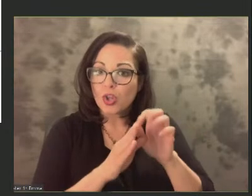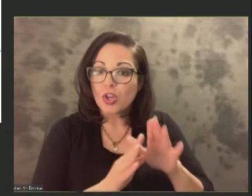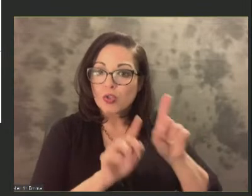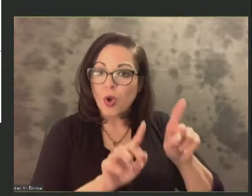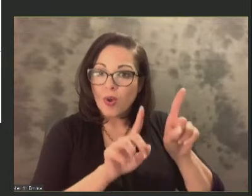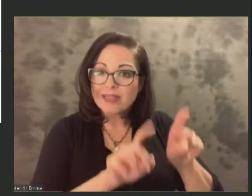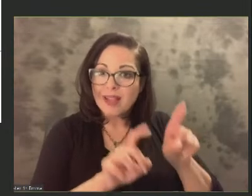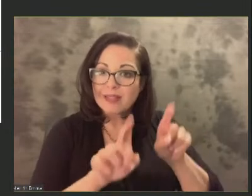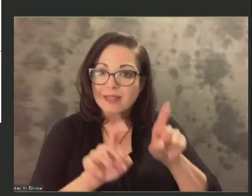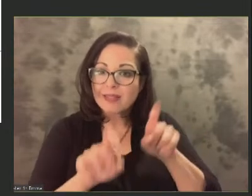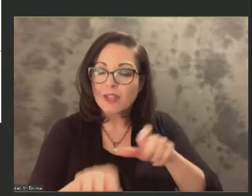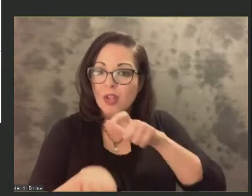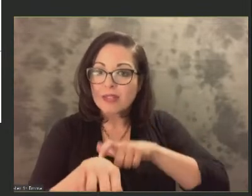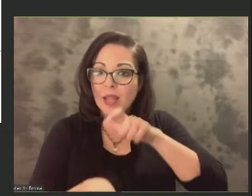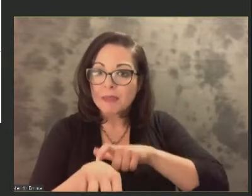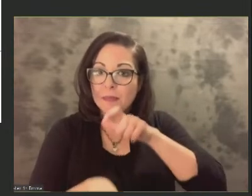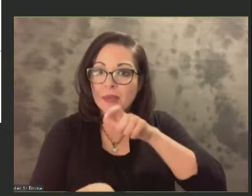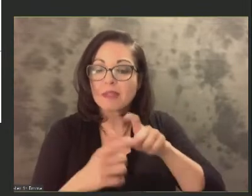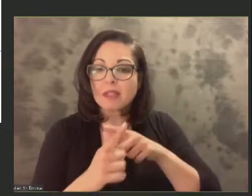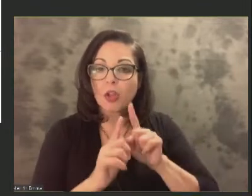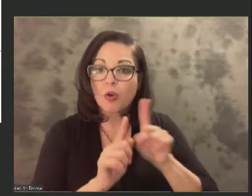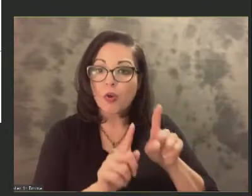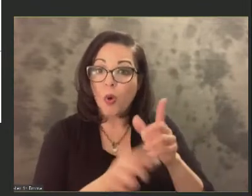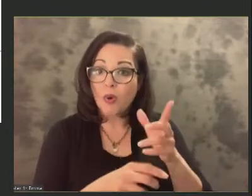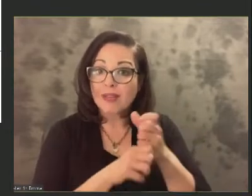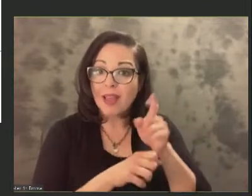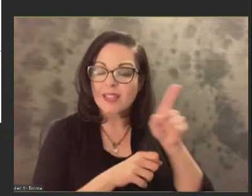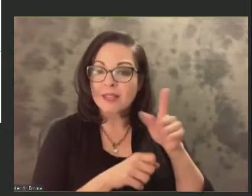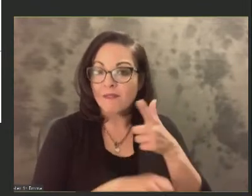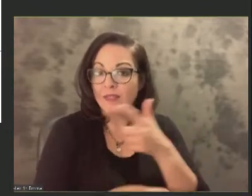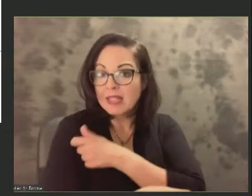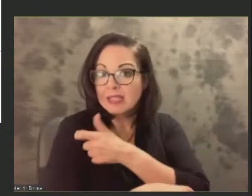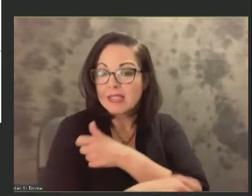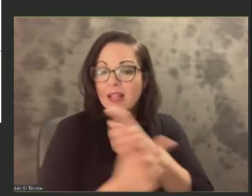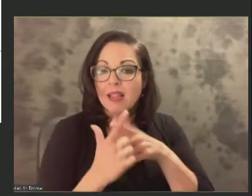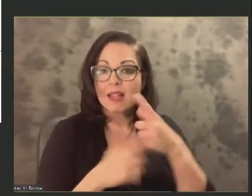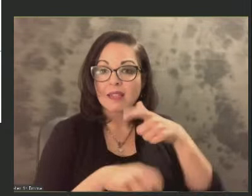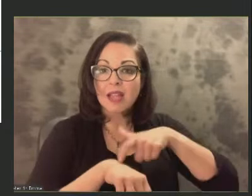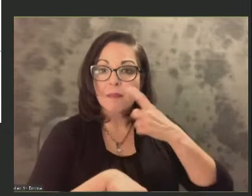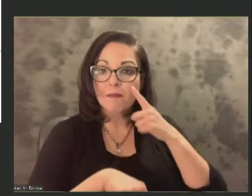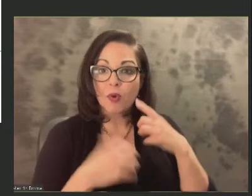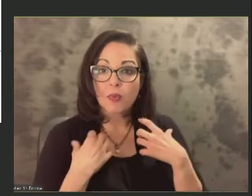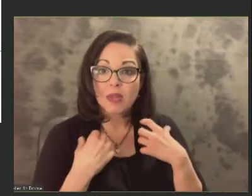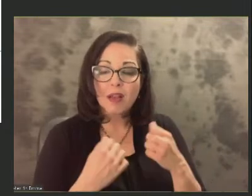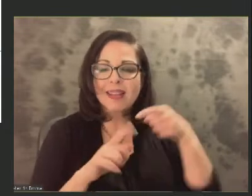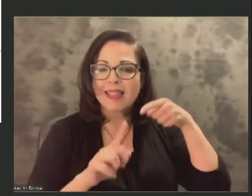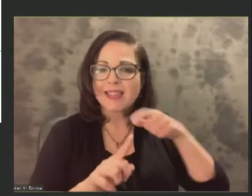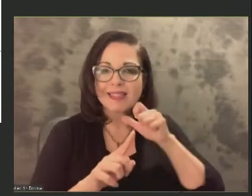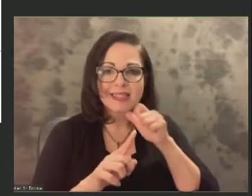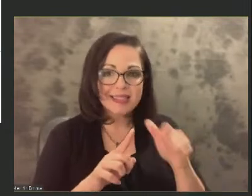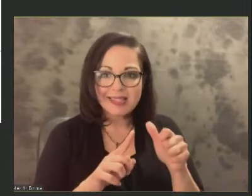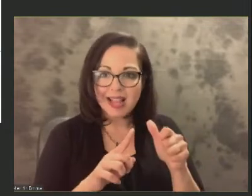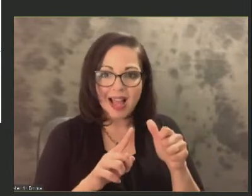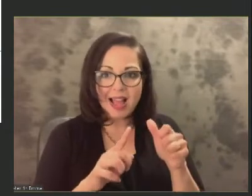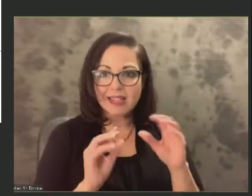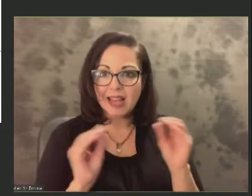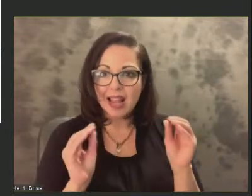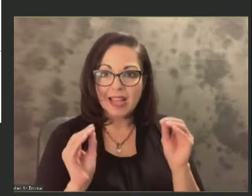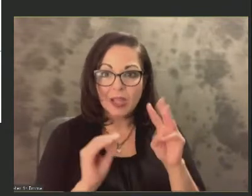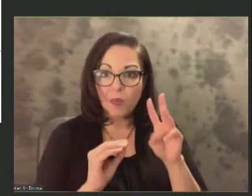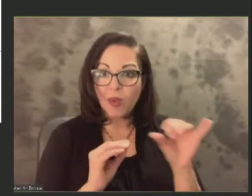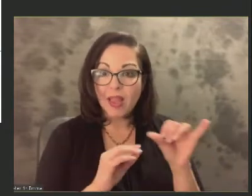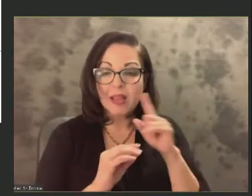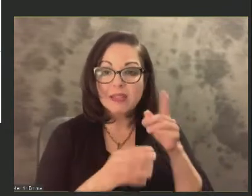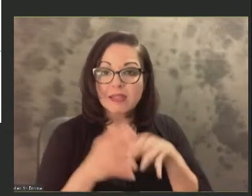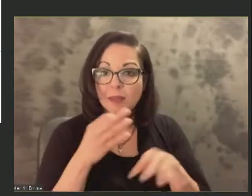a timely basis, go get vaccines and have time to recover. That this does not in any way substitute